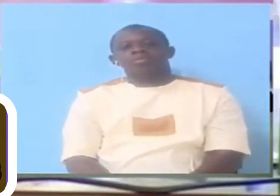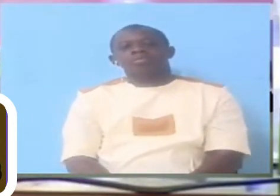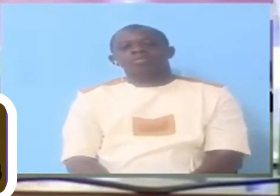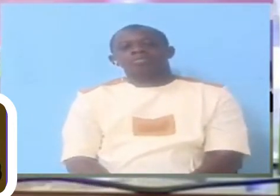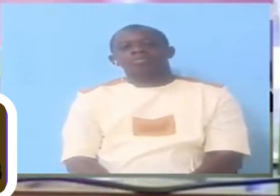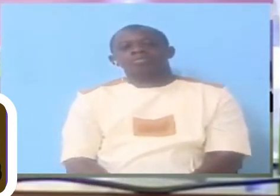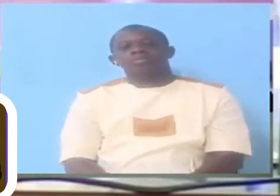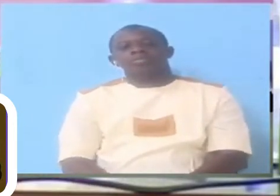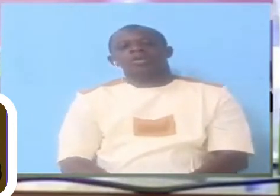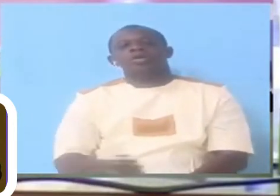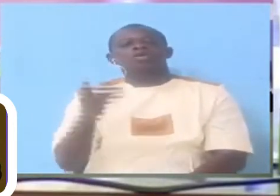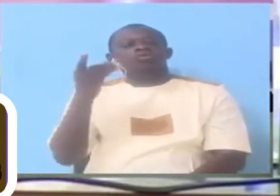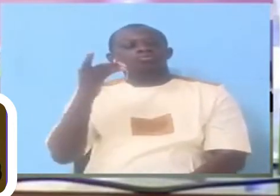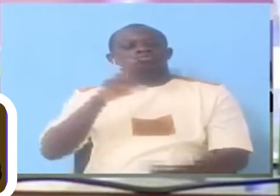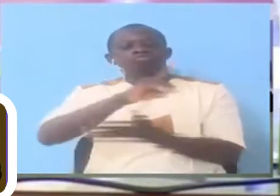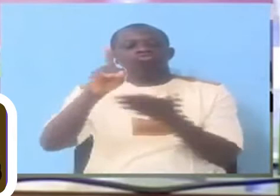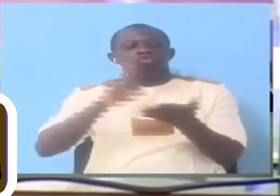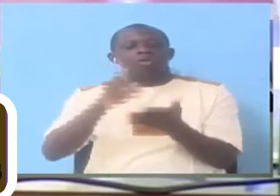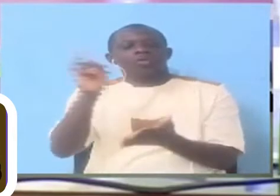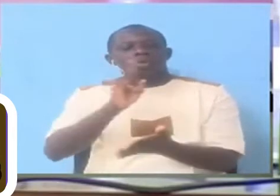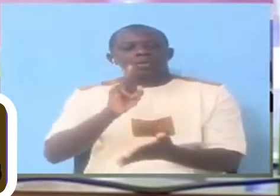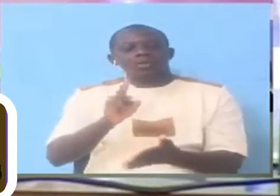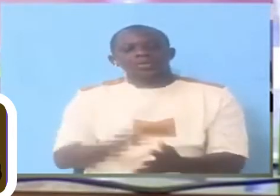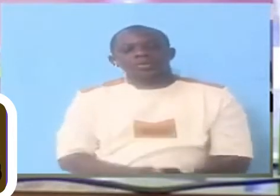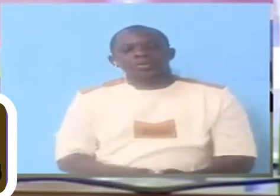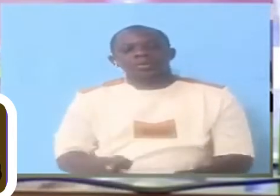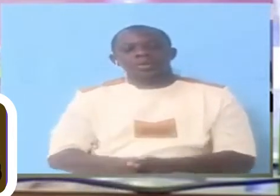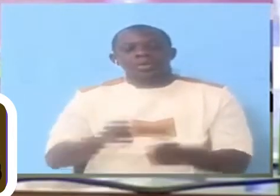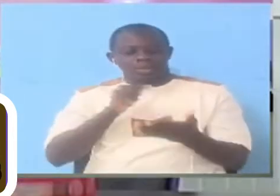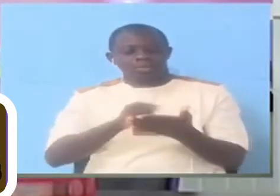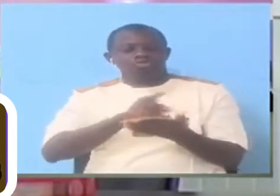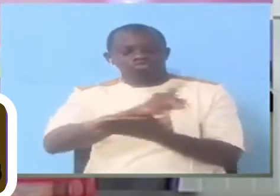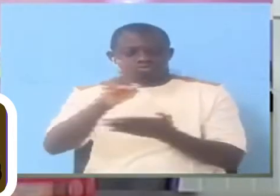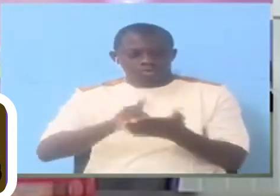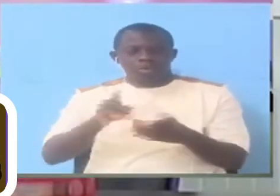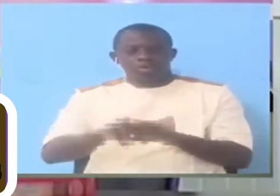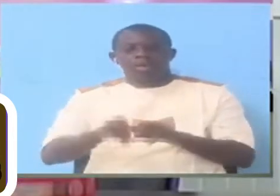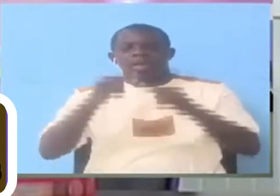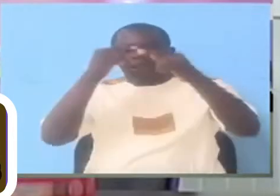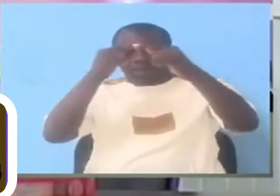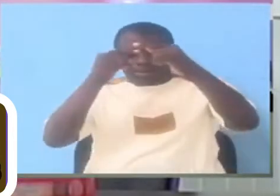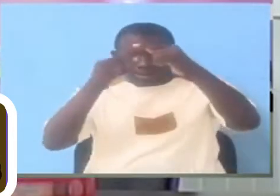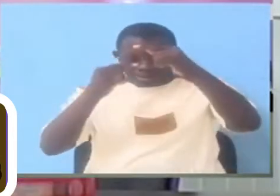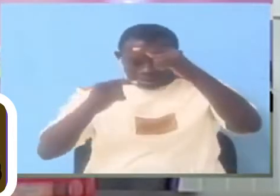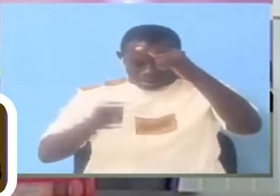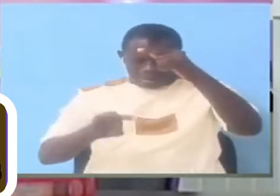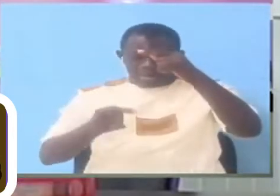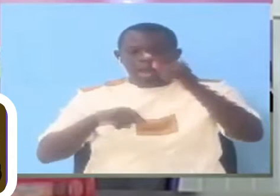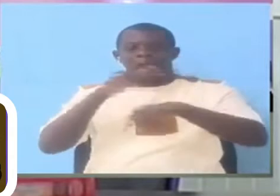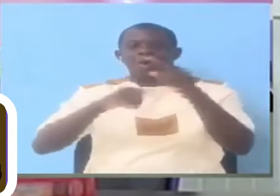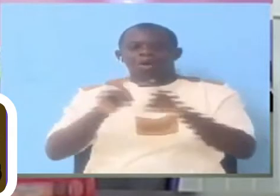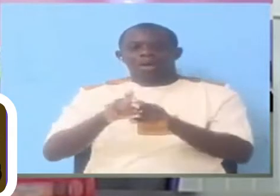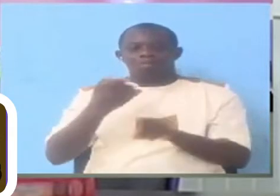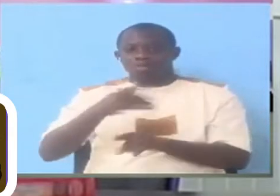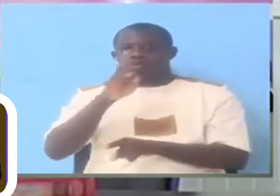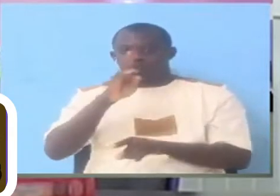the document? It be lan la. It's a list of those who were arrested that